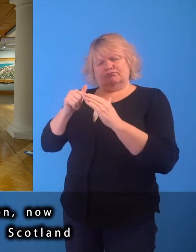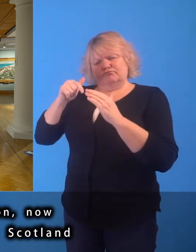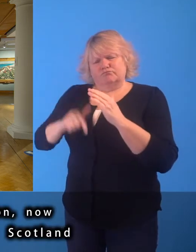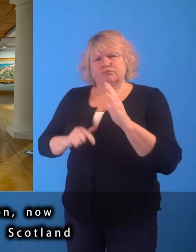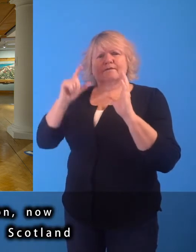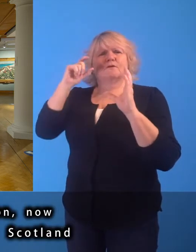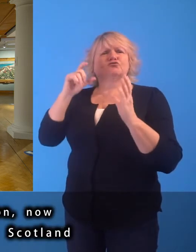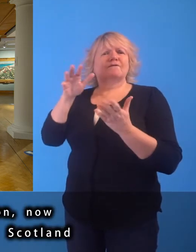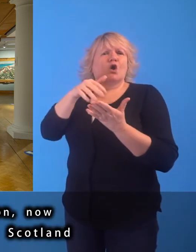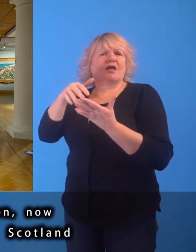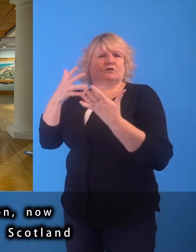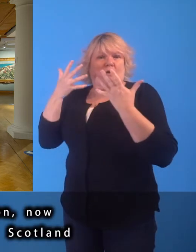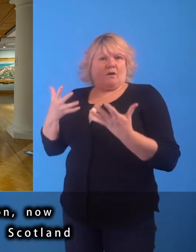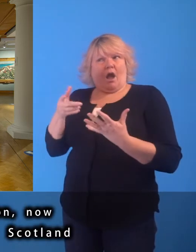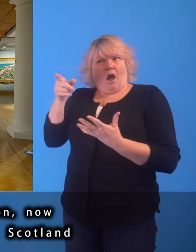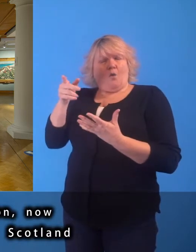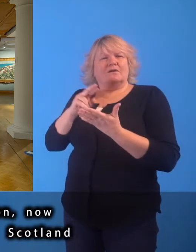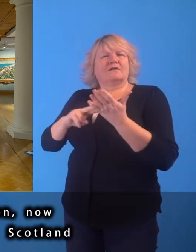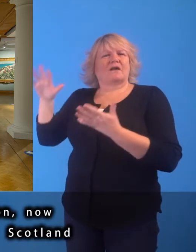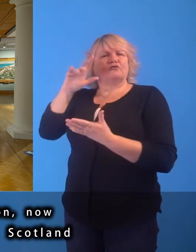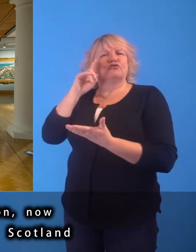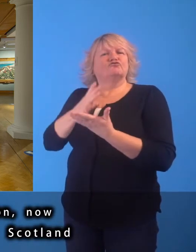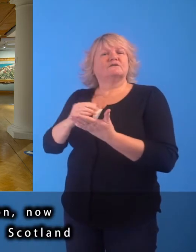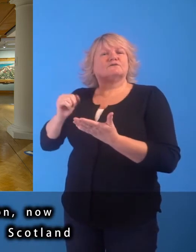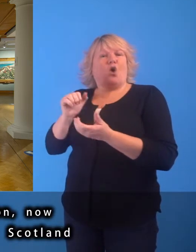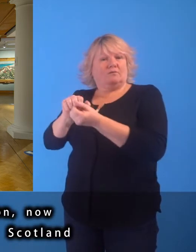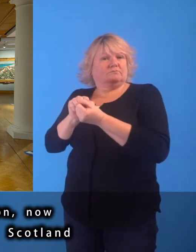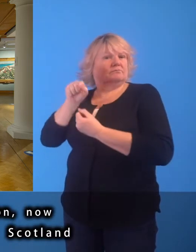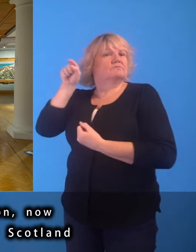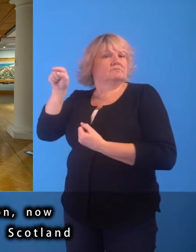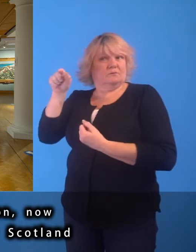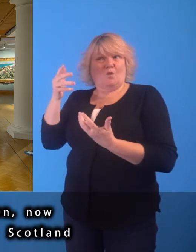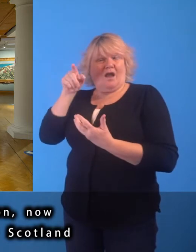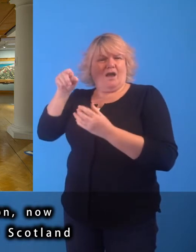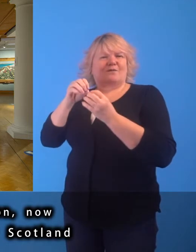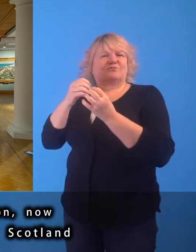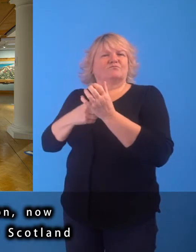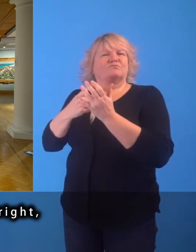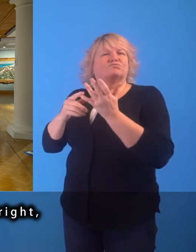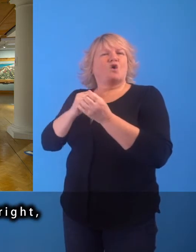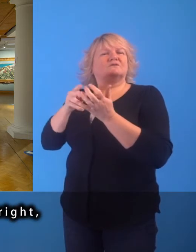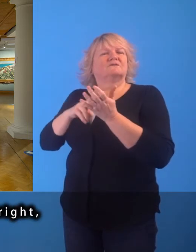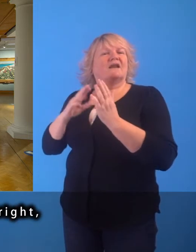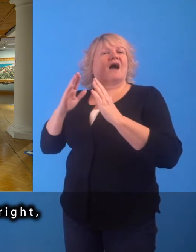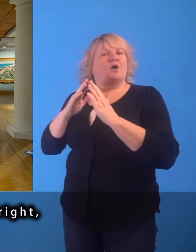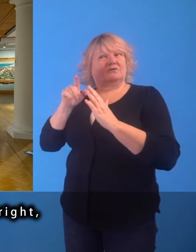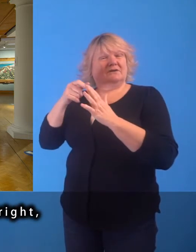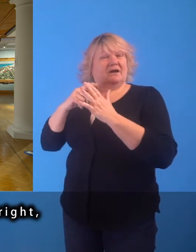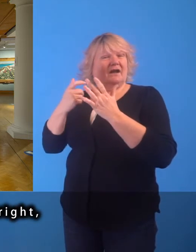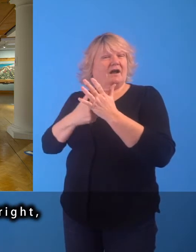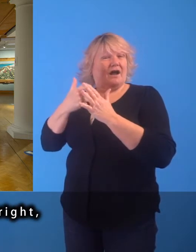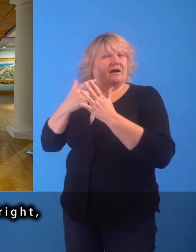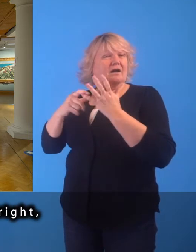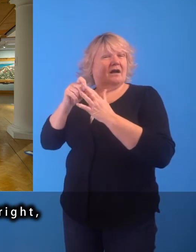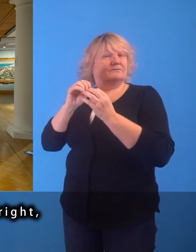His extensive photographic collection, now cared for by the National Trust for Scotland at Broughton House in